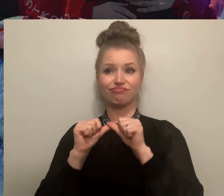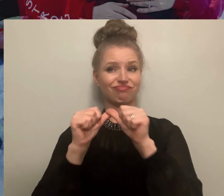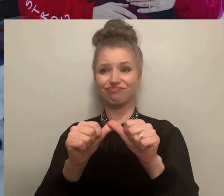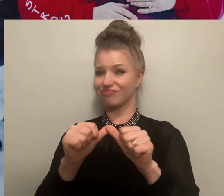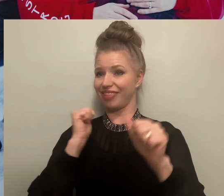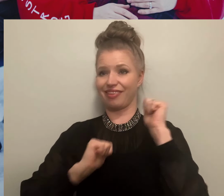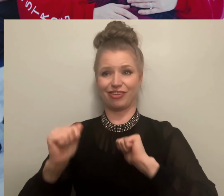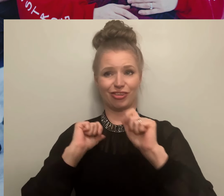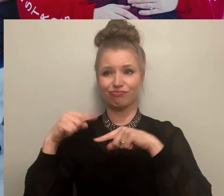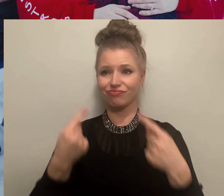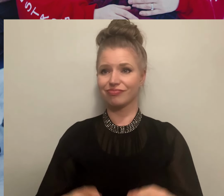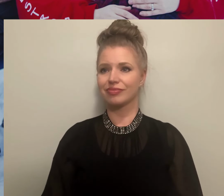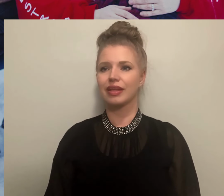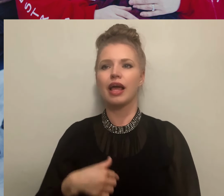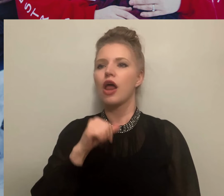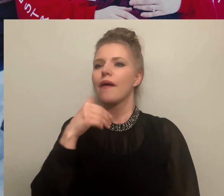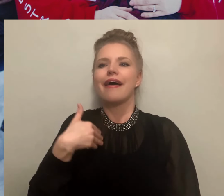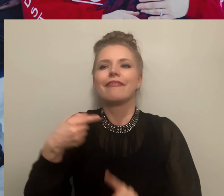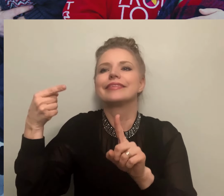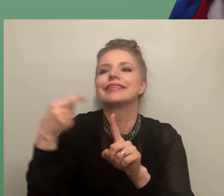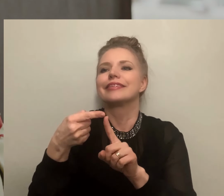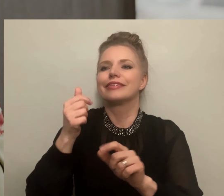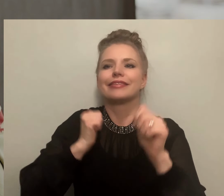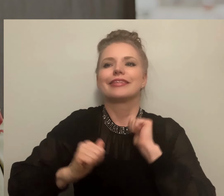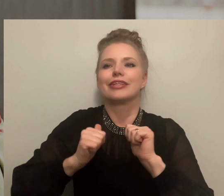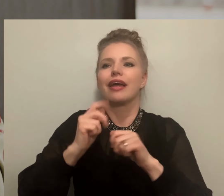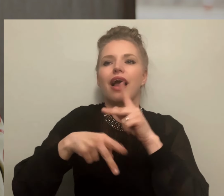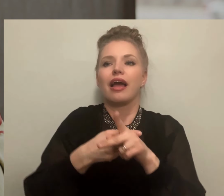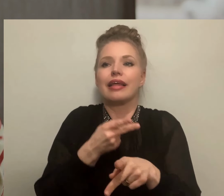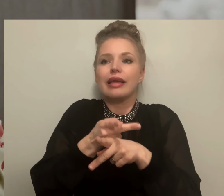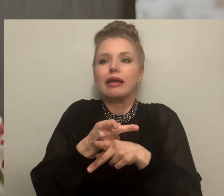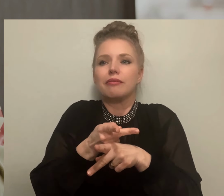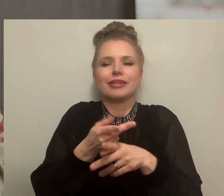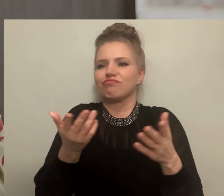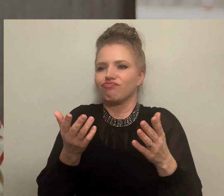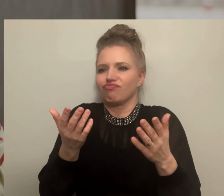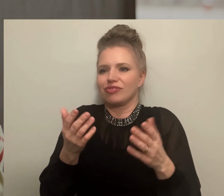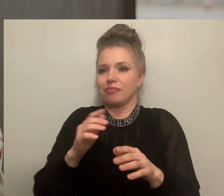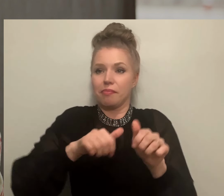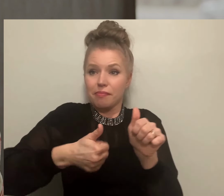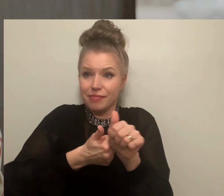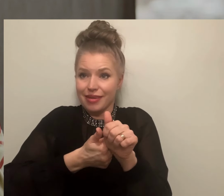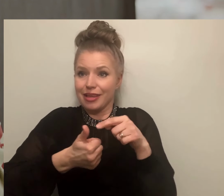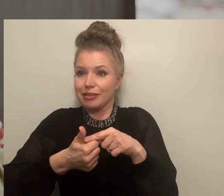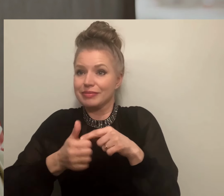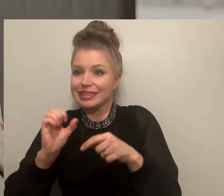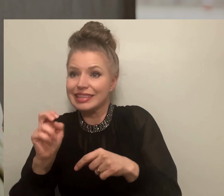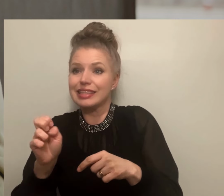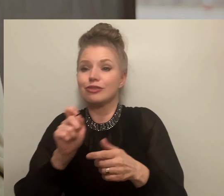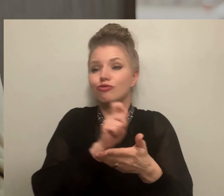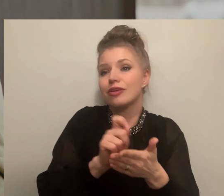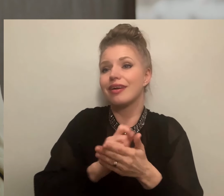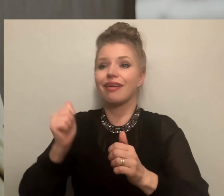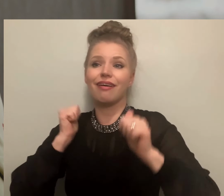the rest of my life. I don't have, like, a specific show. I just want to keep doing it, and whether that be behind the scenes, whether that be writing, whether that